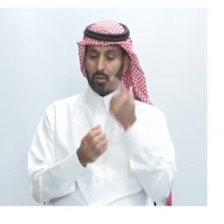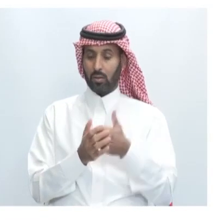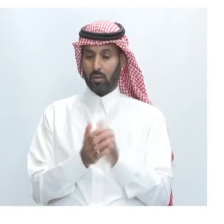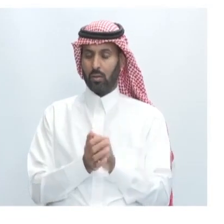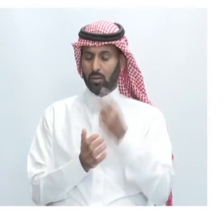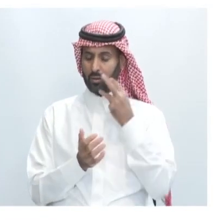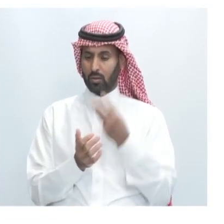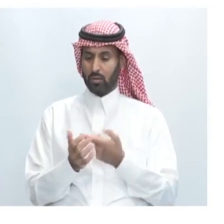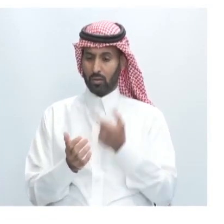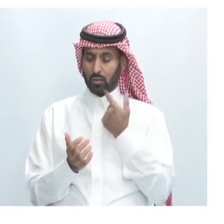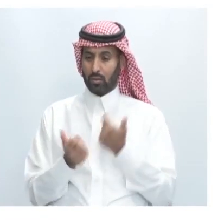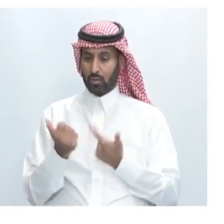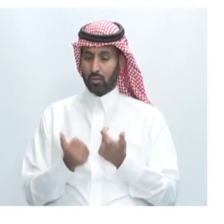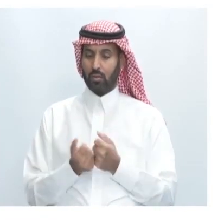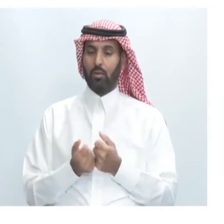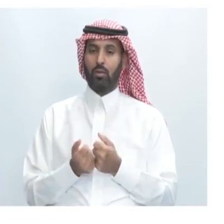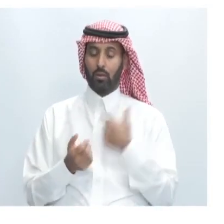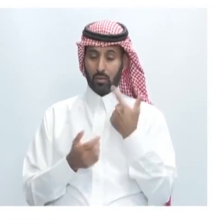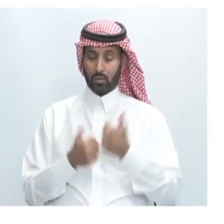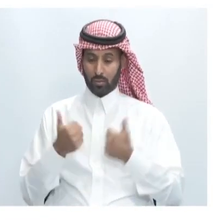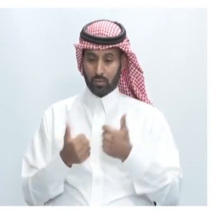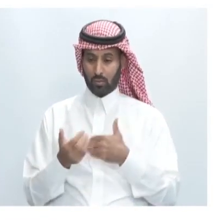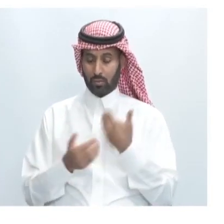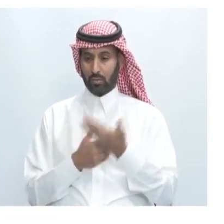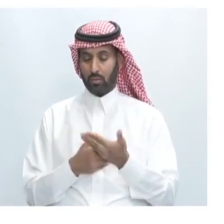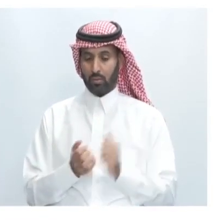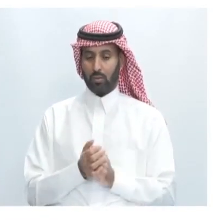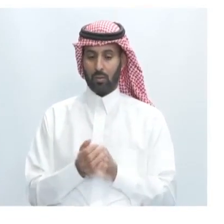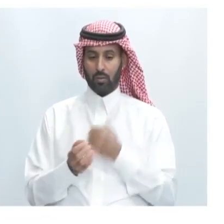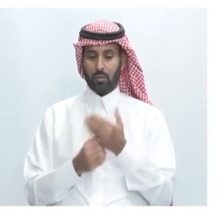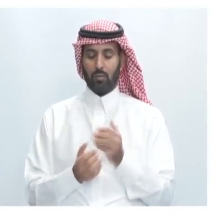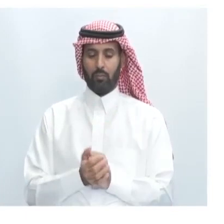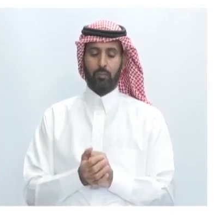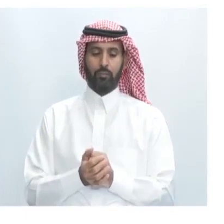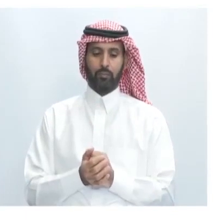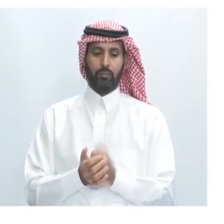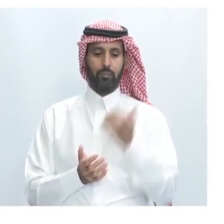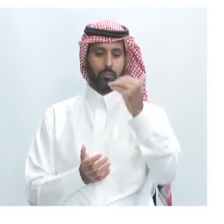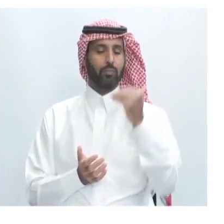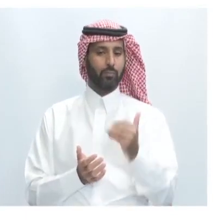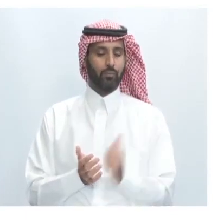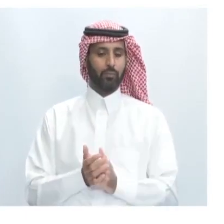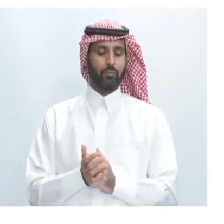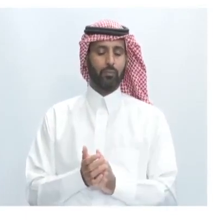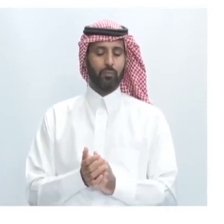with exams. Yes, to associate Wednesday with exams. So here,